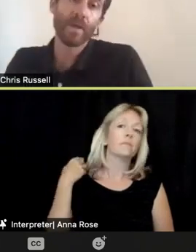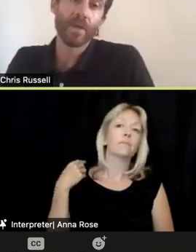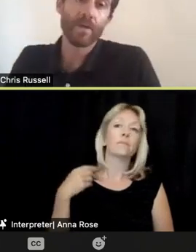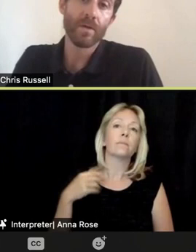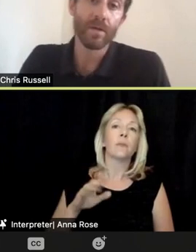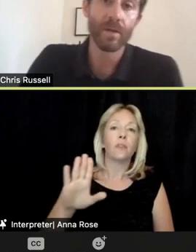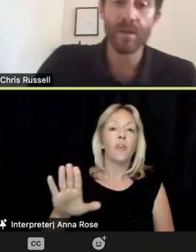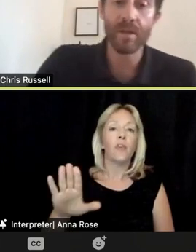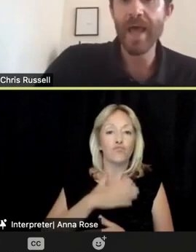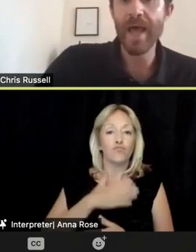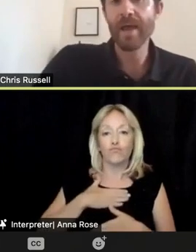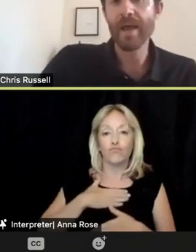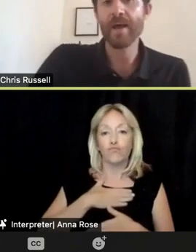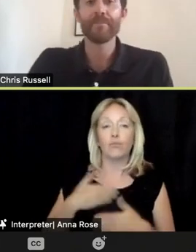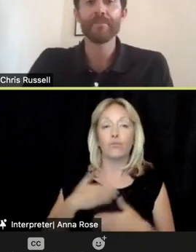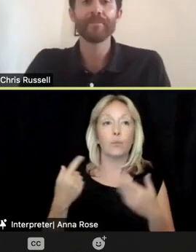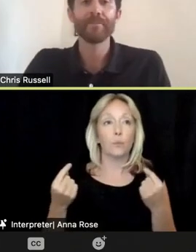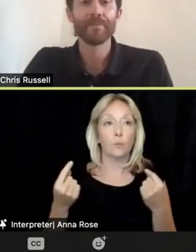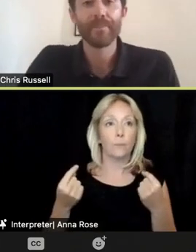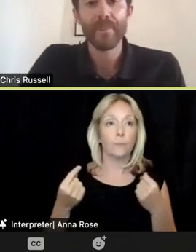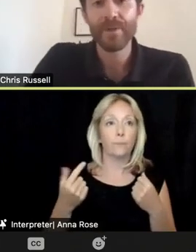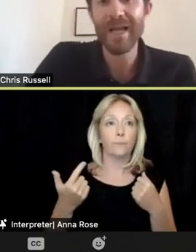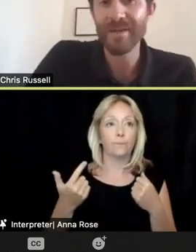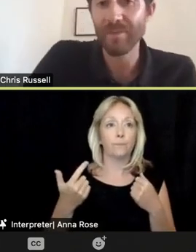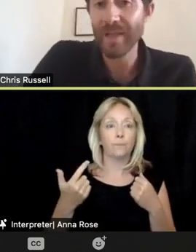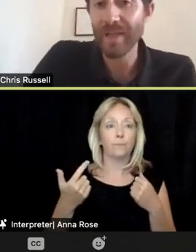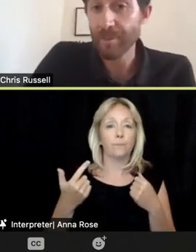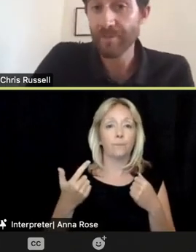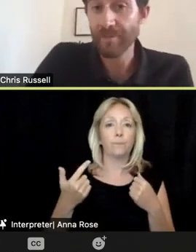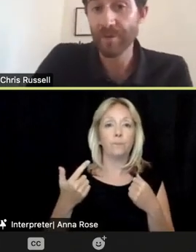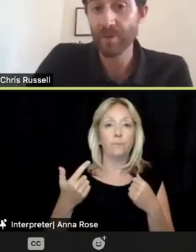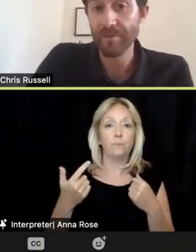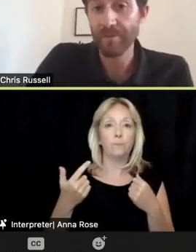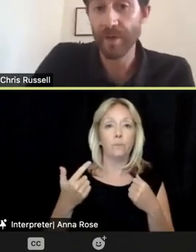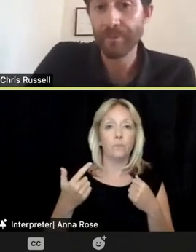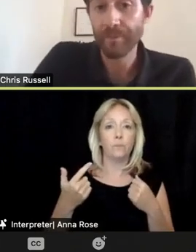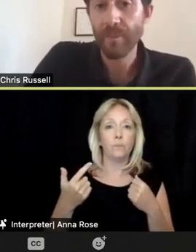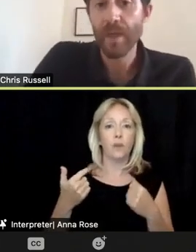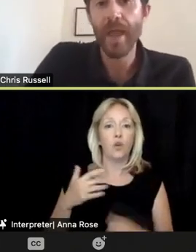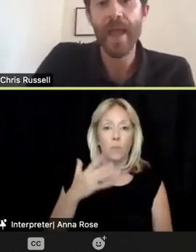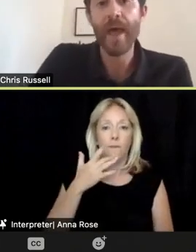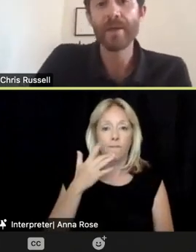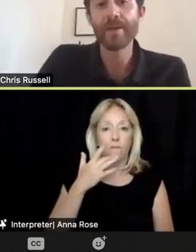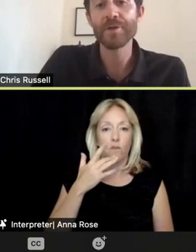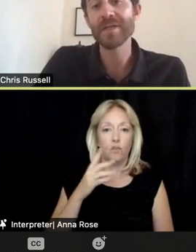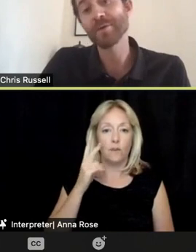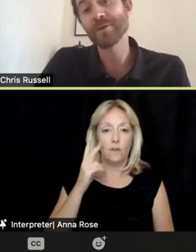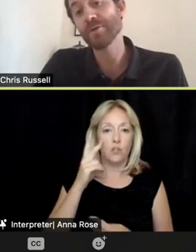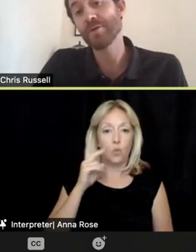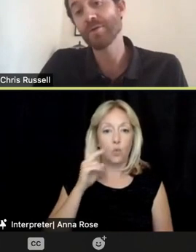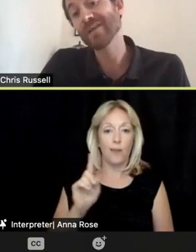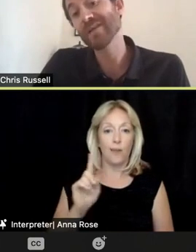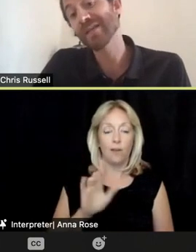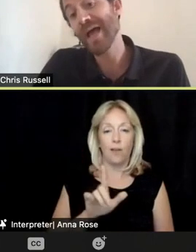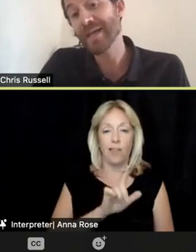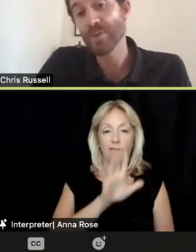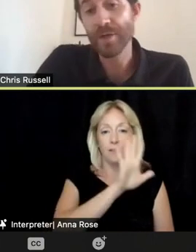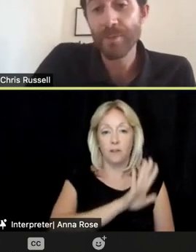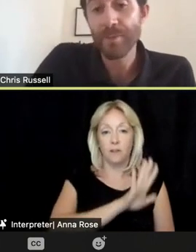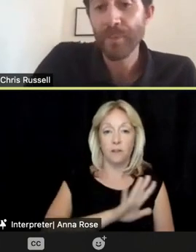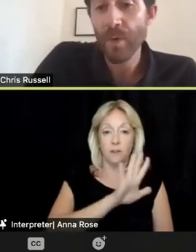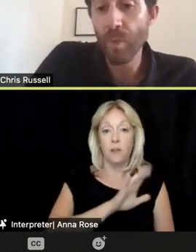activity, they had, she has a left preferred visual field, and she's able to